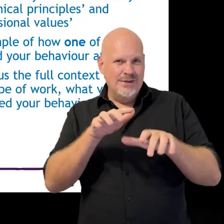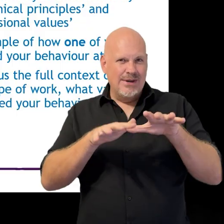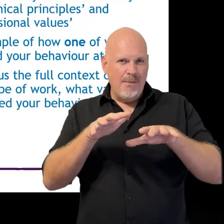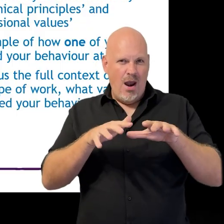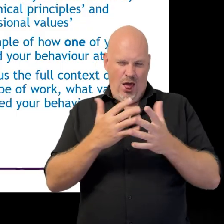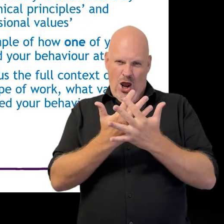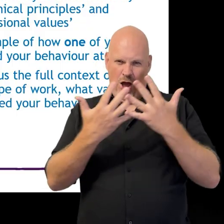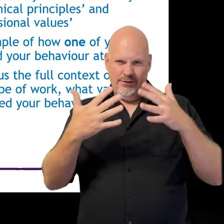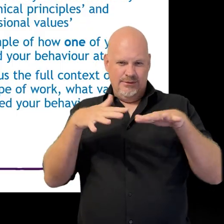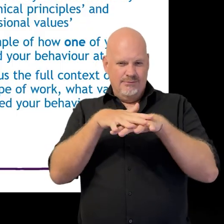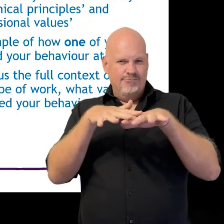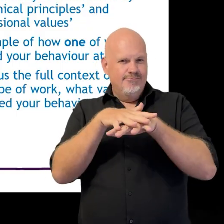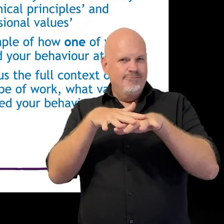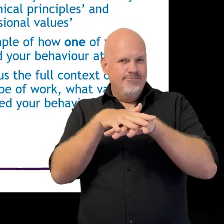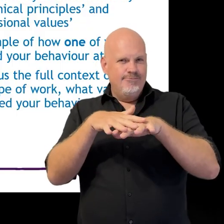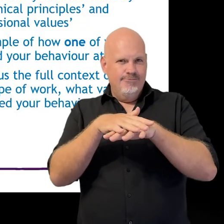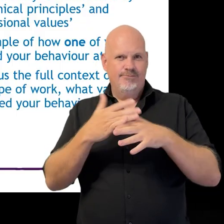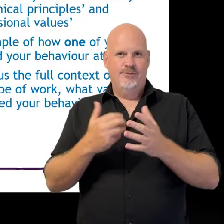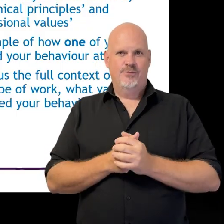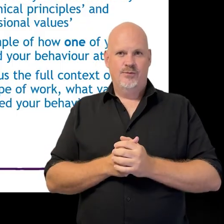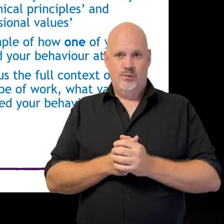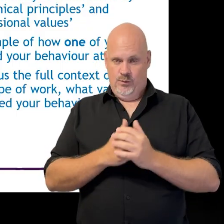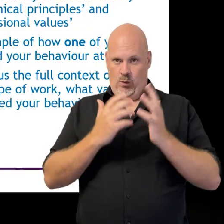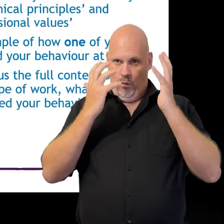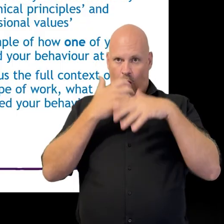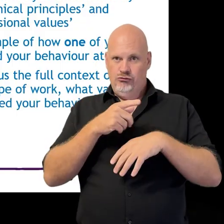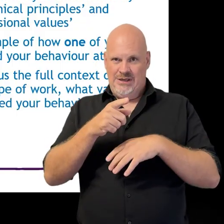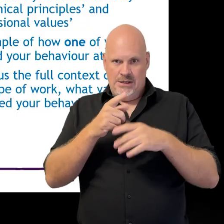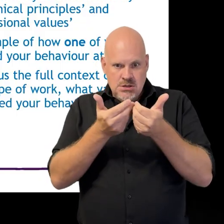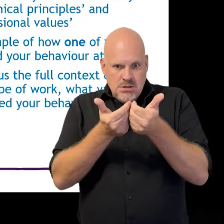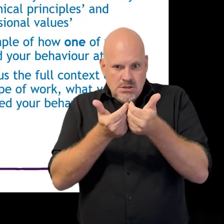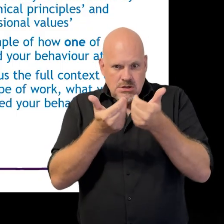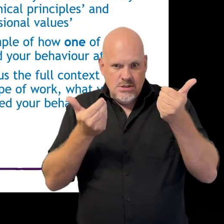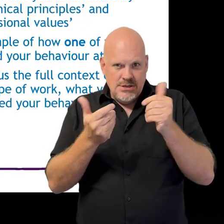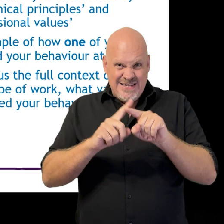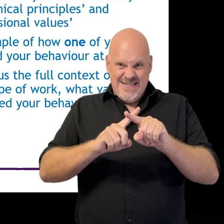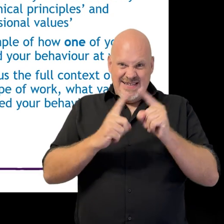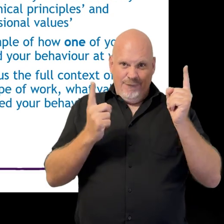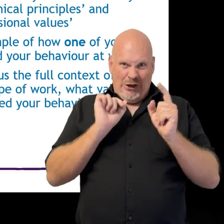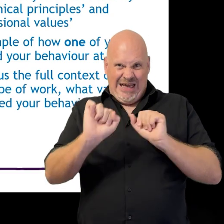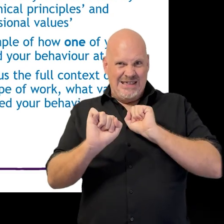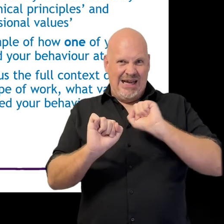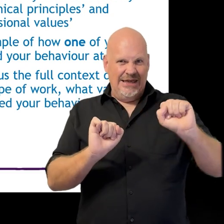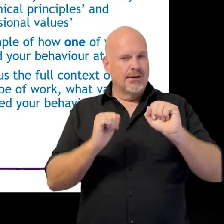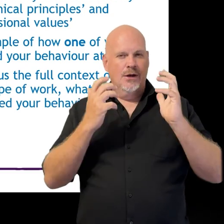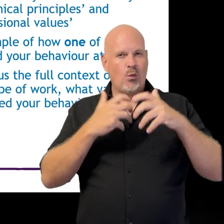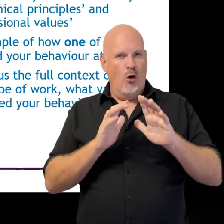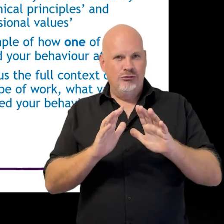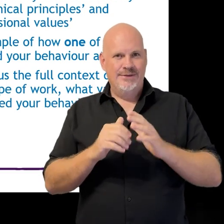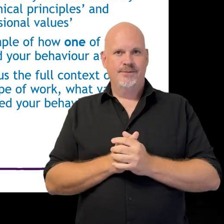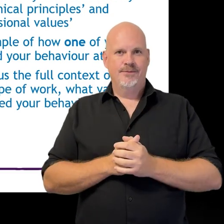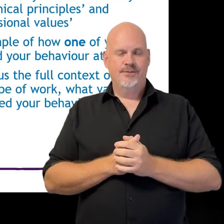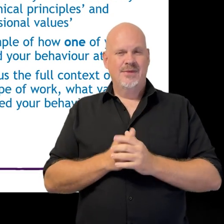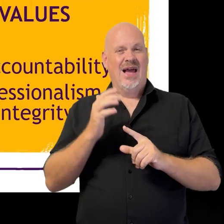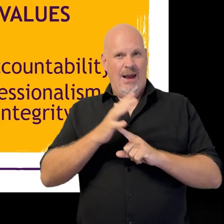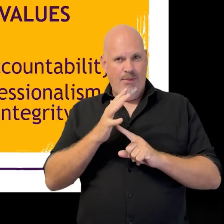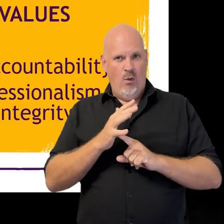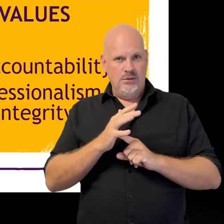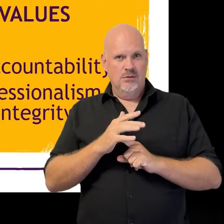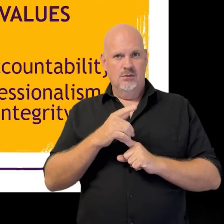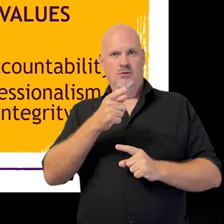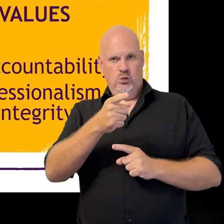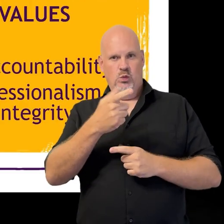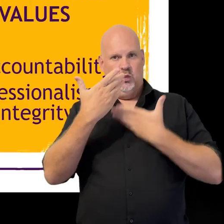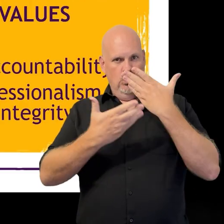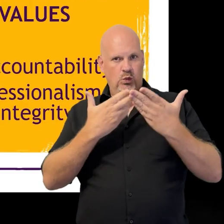your behaviour? So let's look at how you might respond to question 1. The first part of question 1